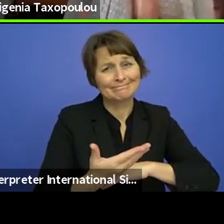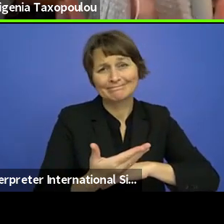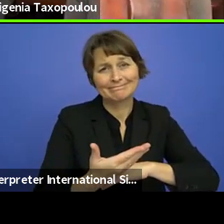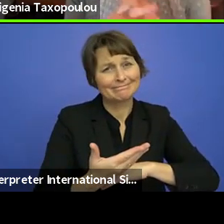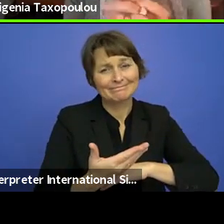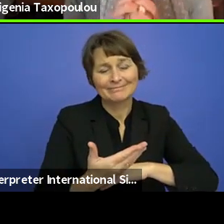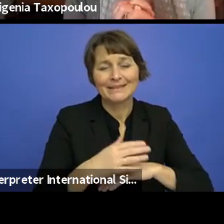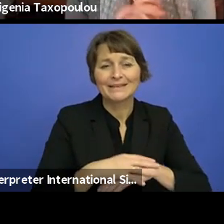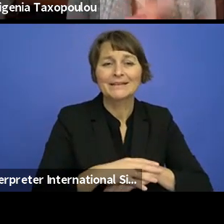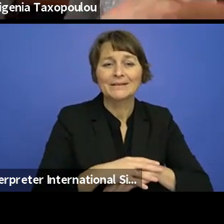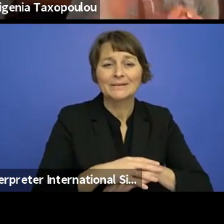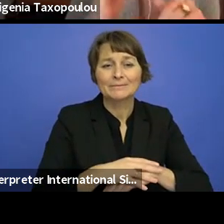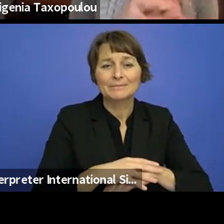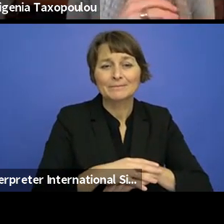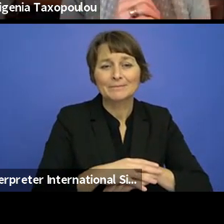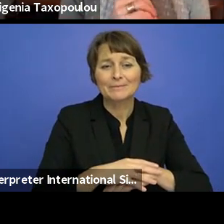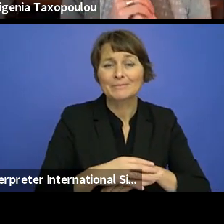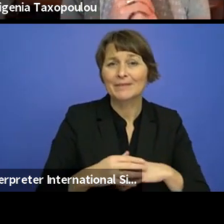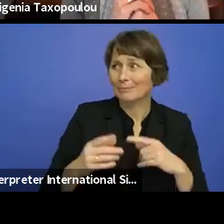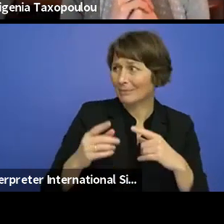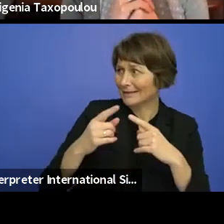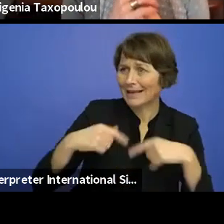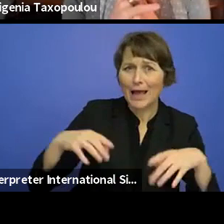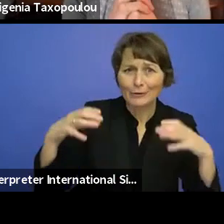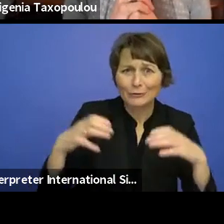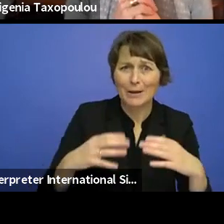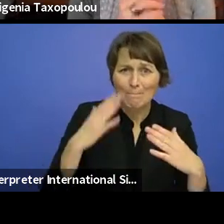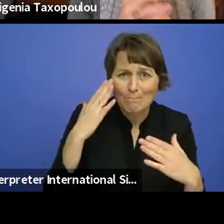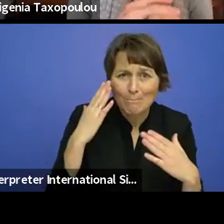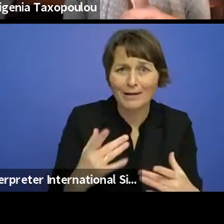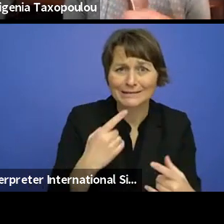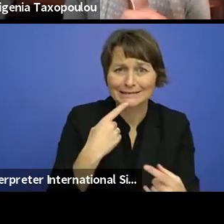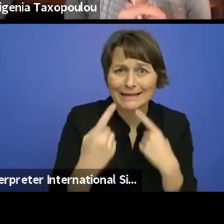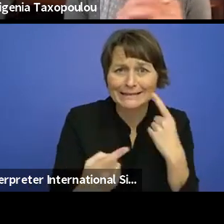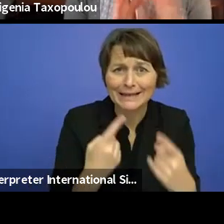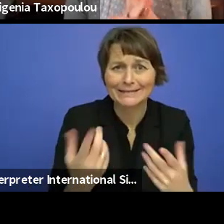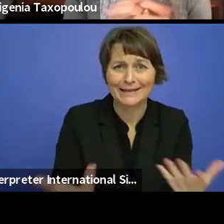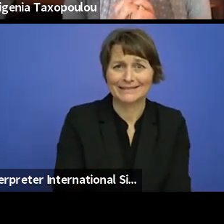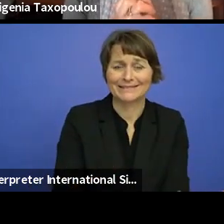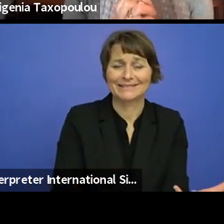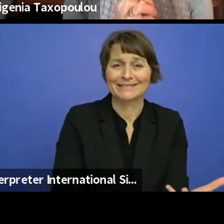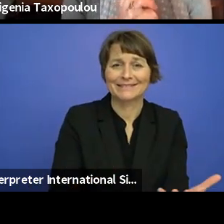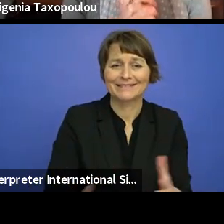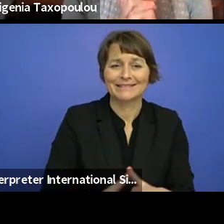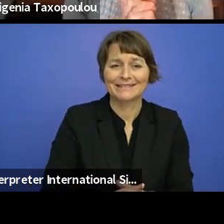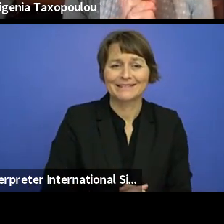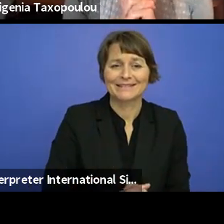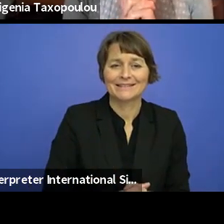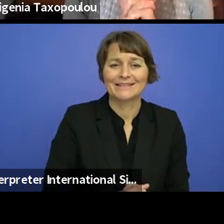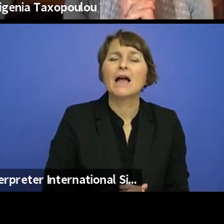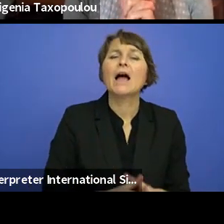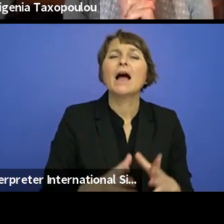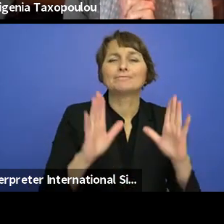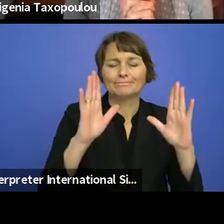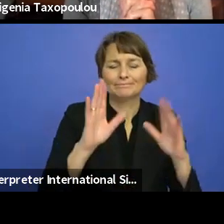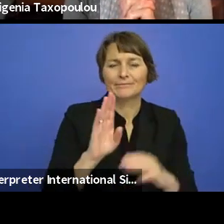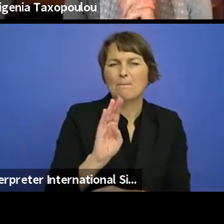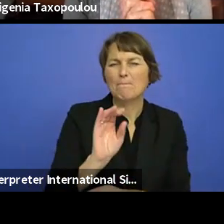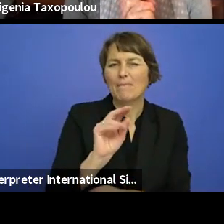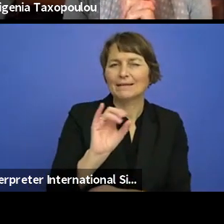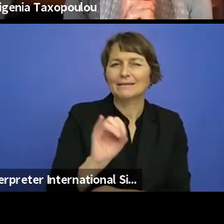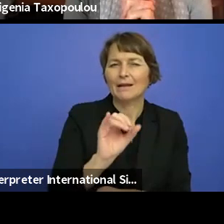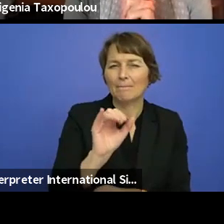But please go ahead and say it. We are here together. We have to say important things. No. But I really wanted to say something. I will